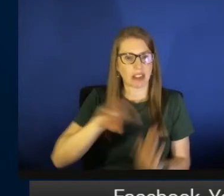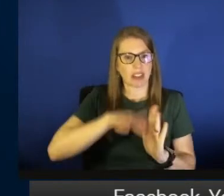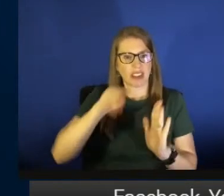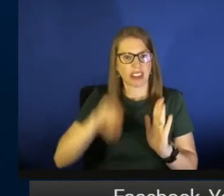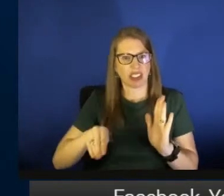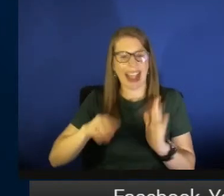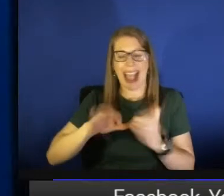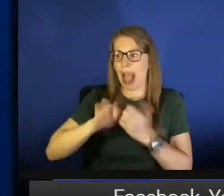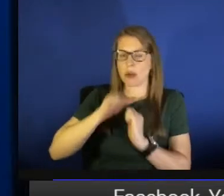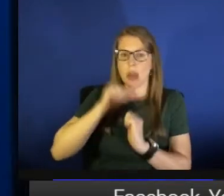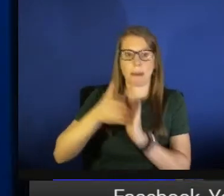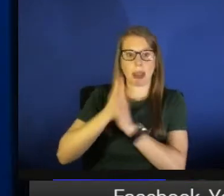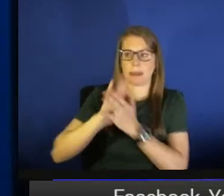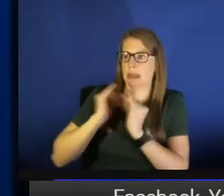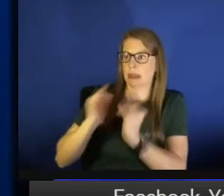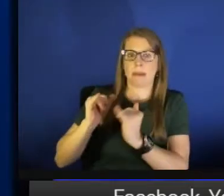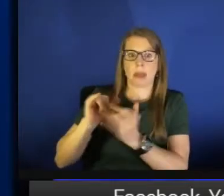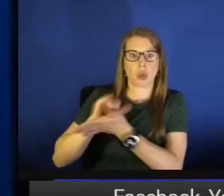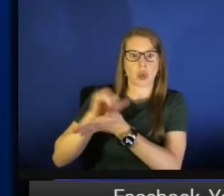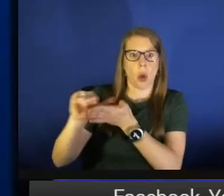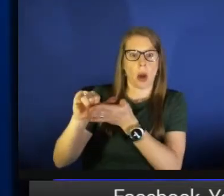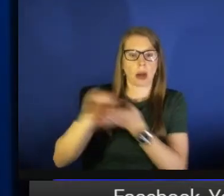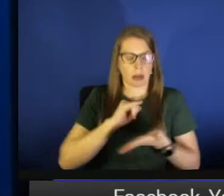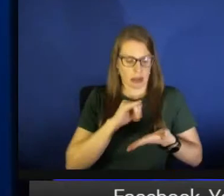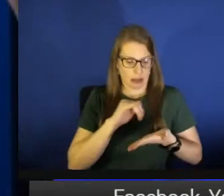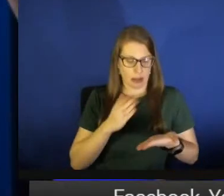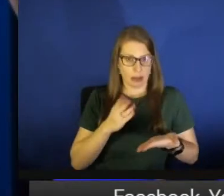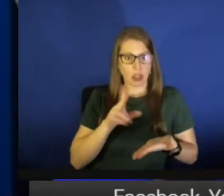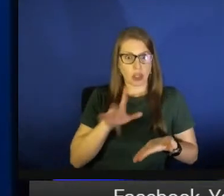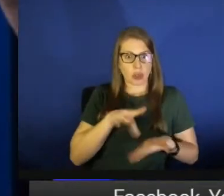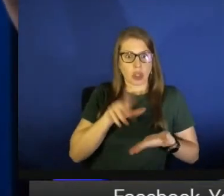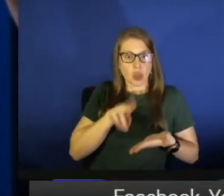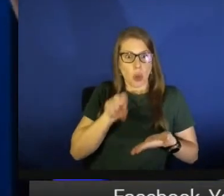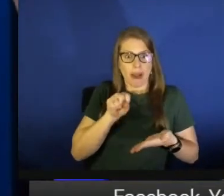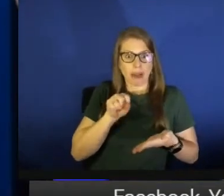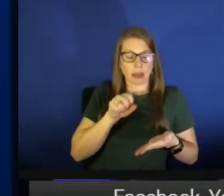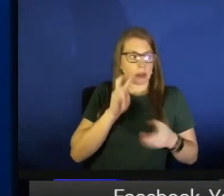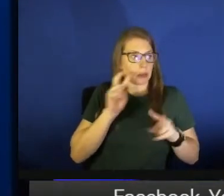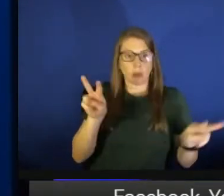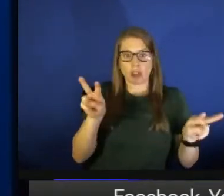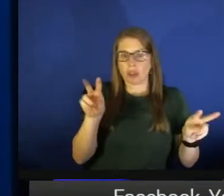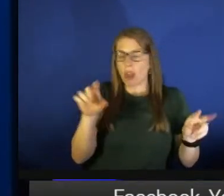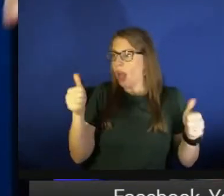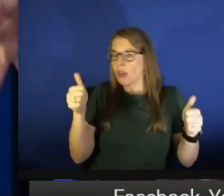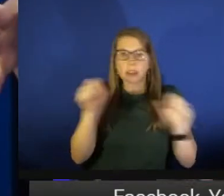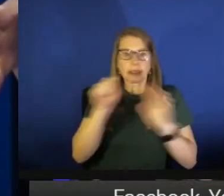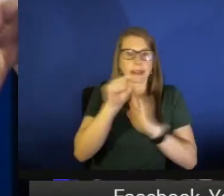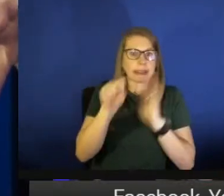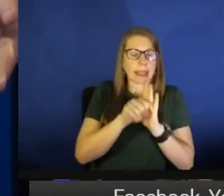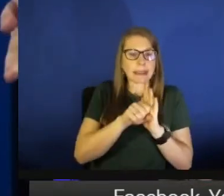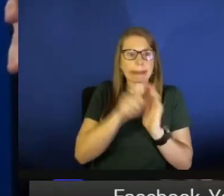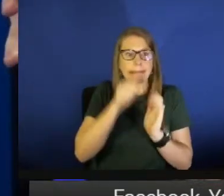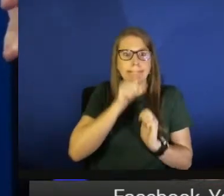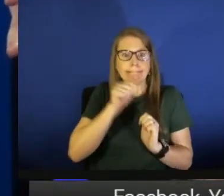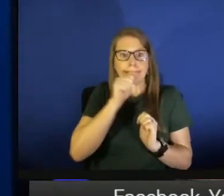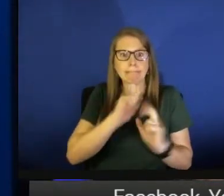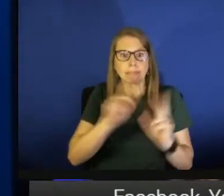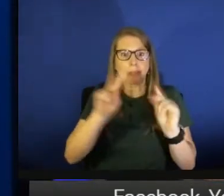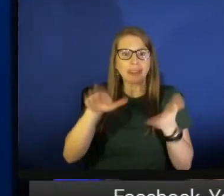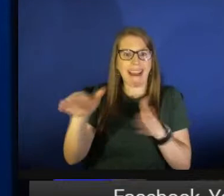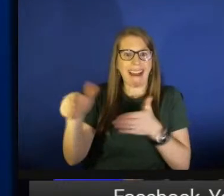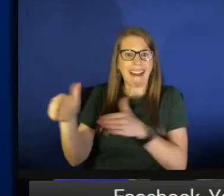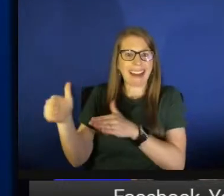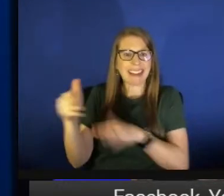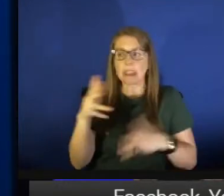sitting here in the middle of our country watching all of these other states suffering and people dying. And we thought,